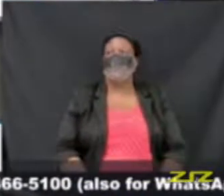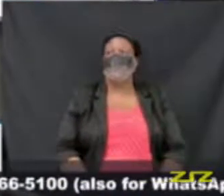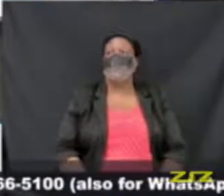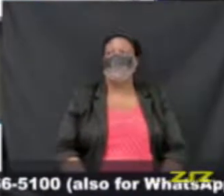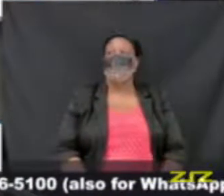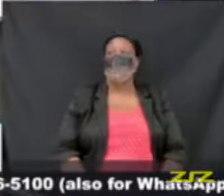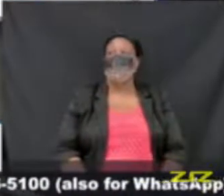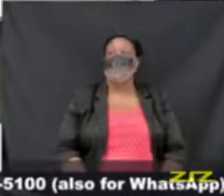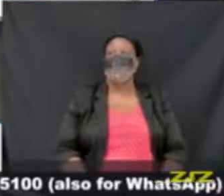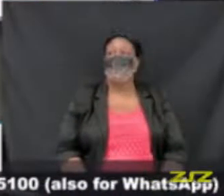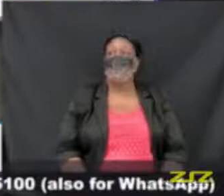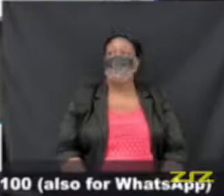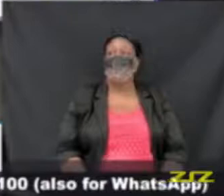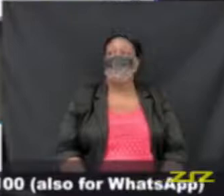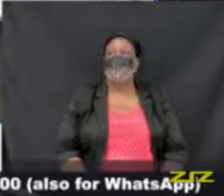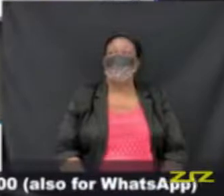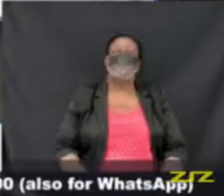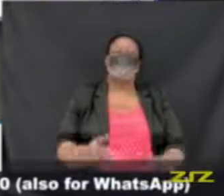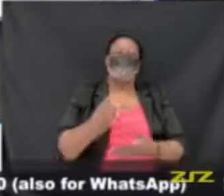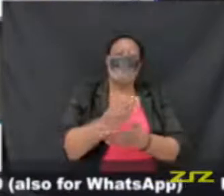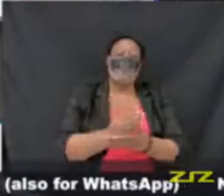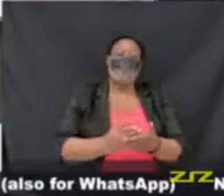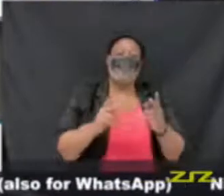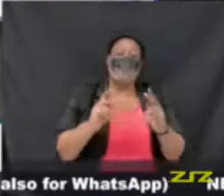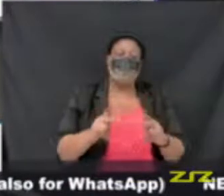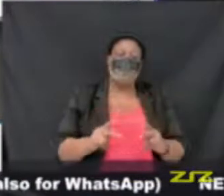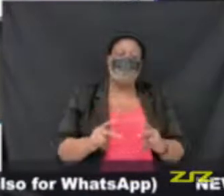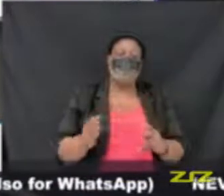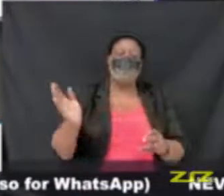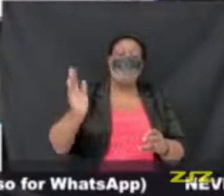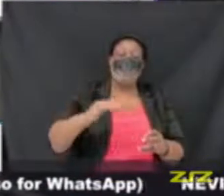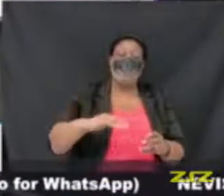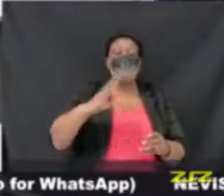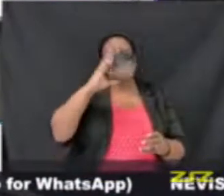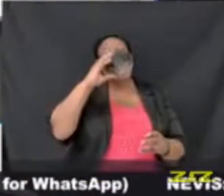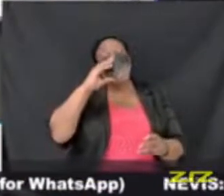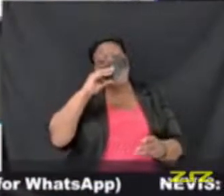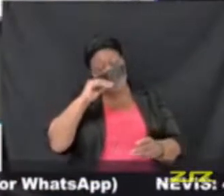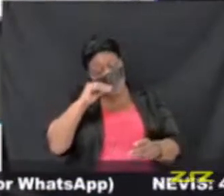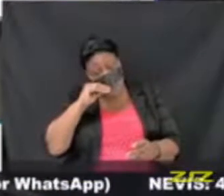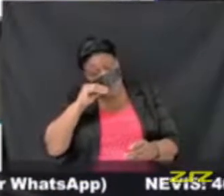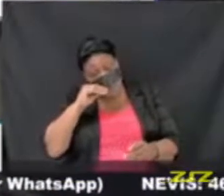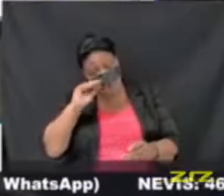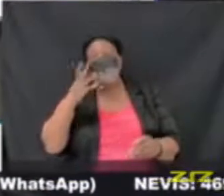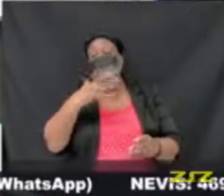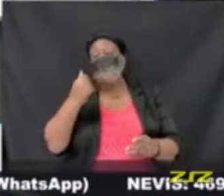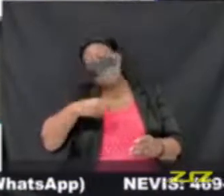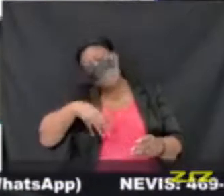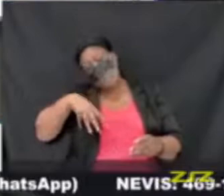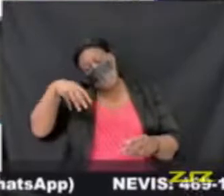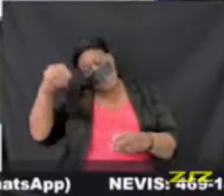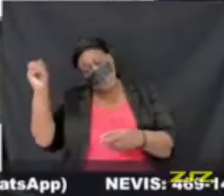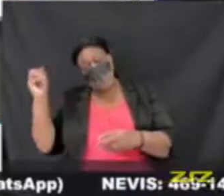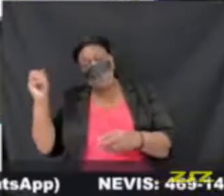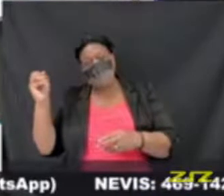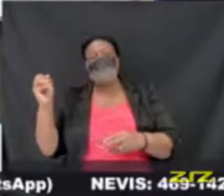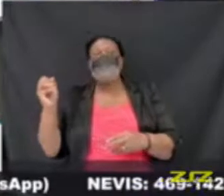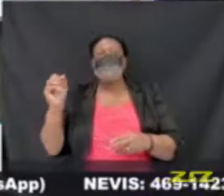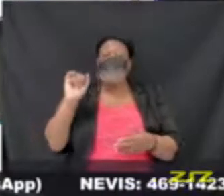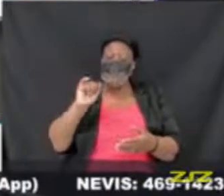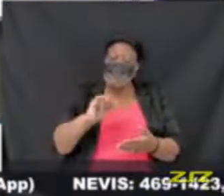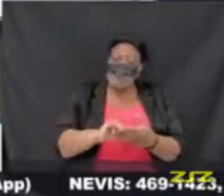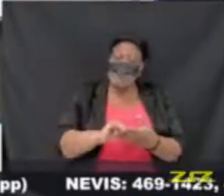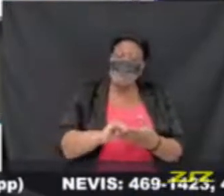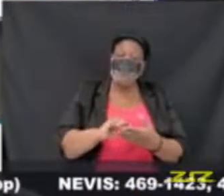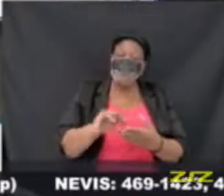about this late stayover guests and the cruise ship guests, and the high demand that is there